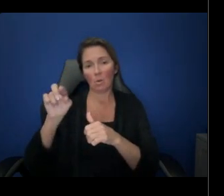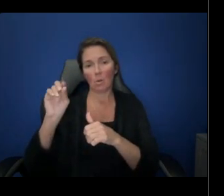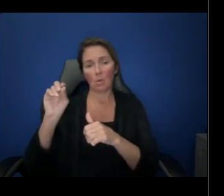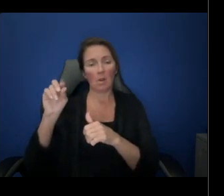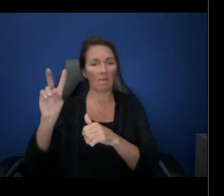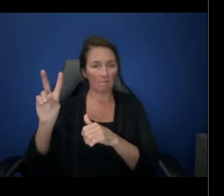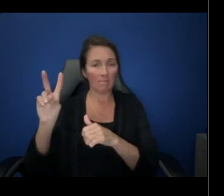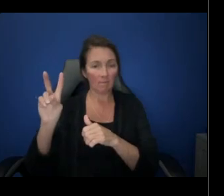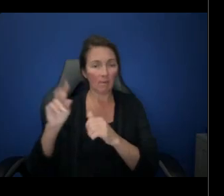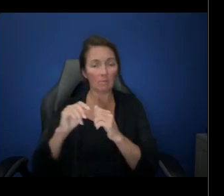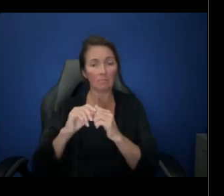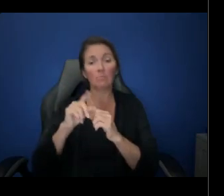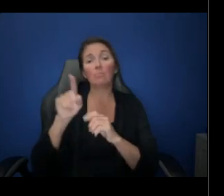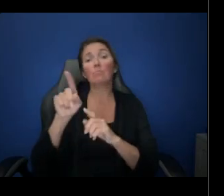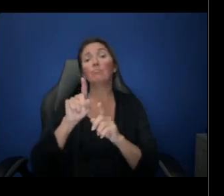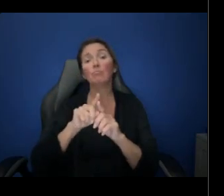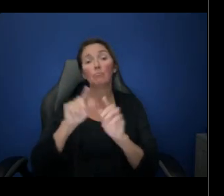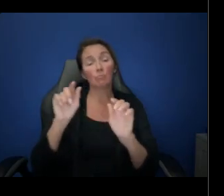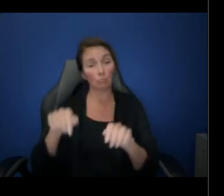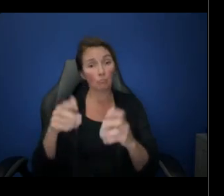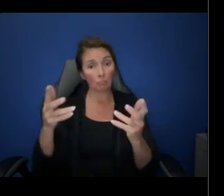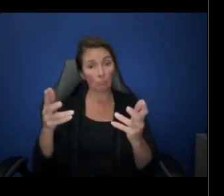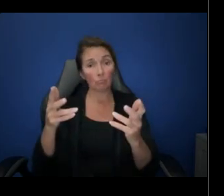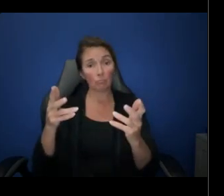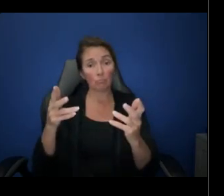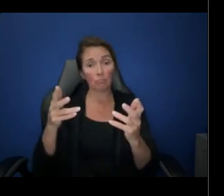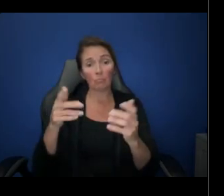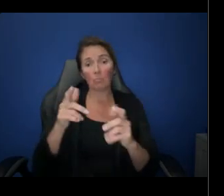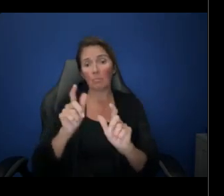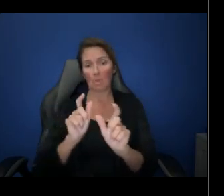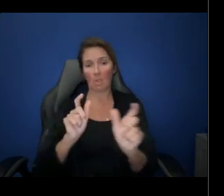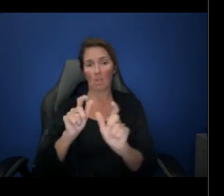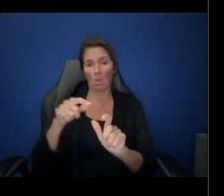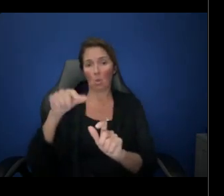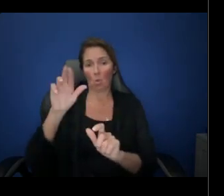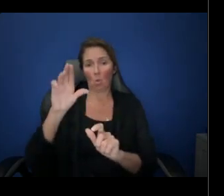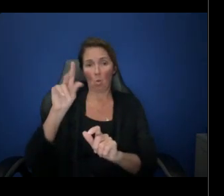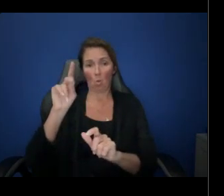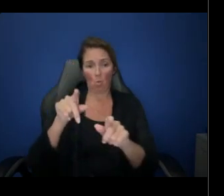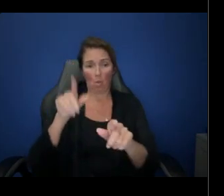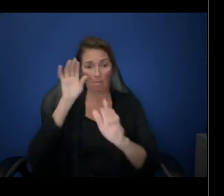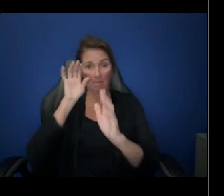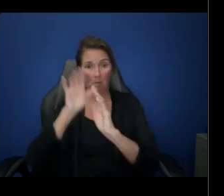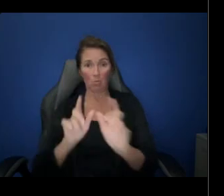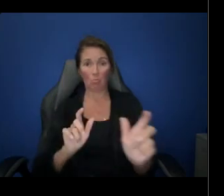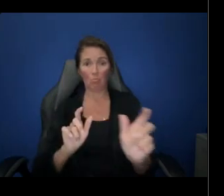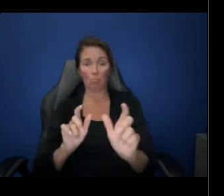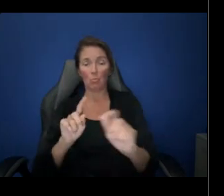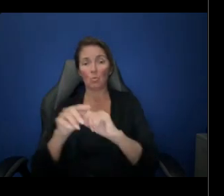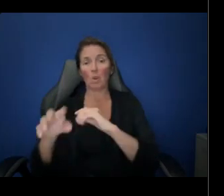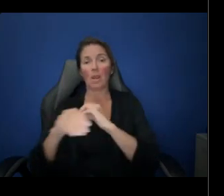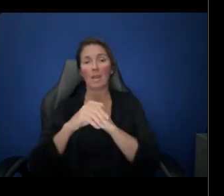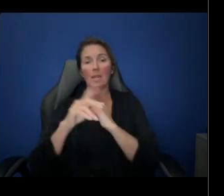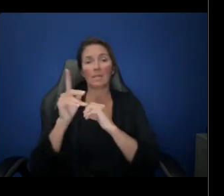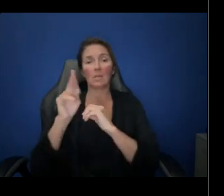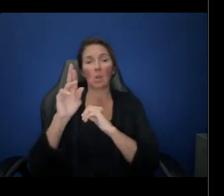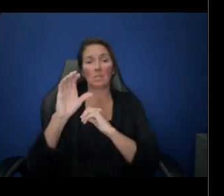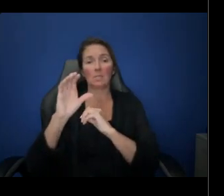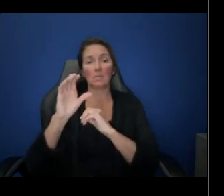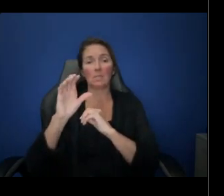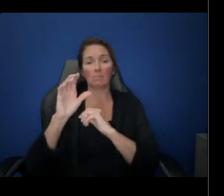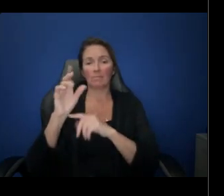fairhousingfirst@hud.gov. You can also scan the QR code on the screen to add the DCRC's